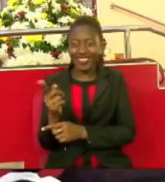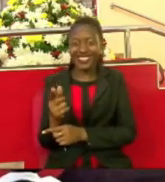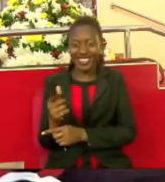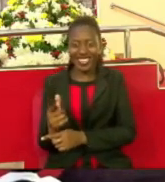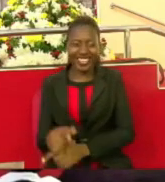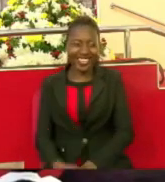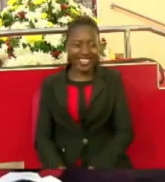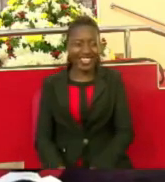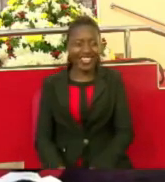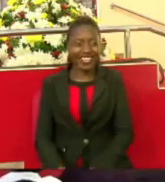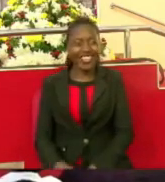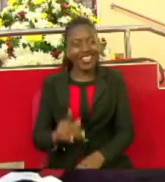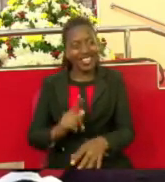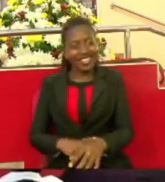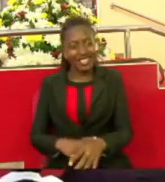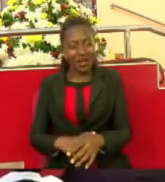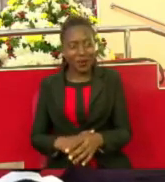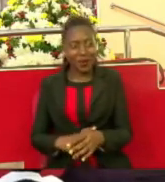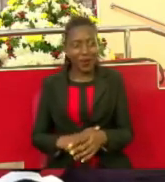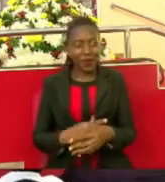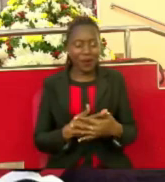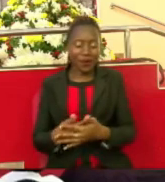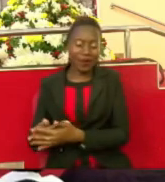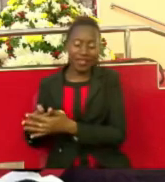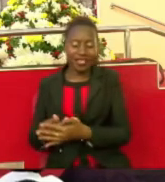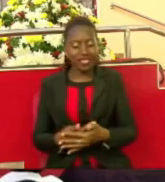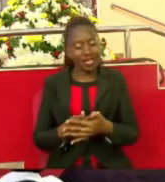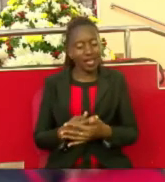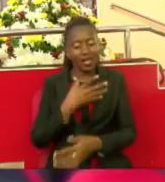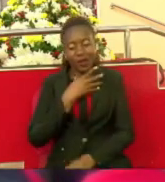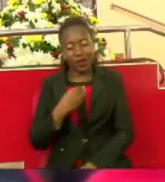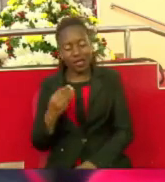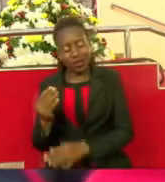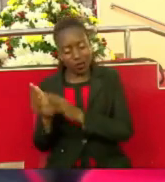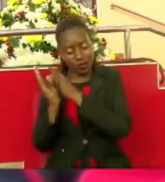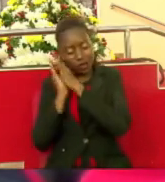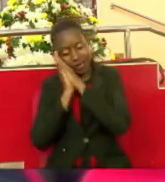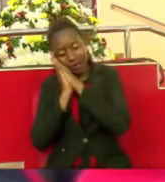Well, when he holds the child just wants to sleep.